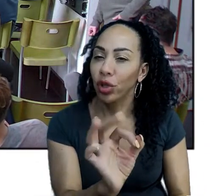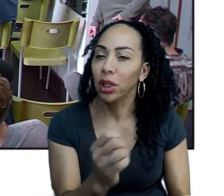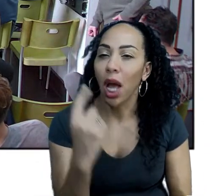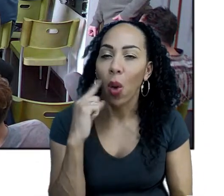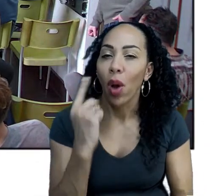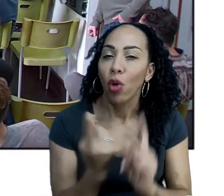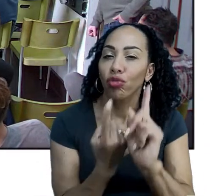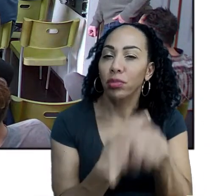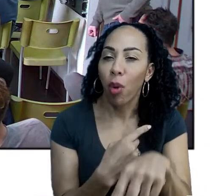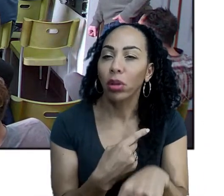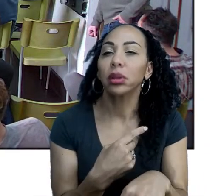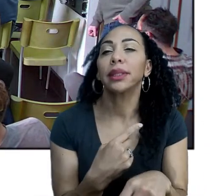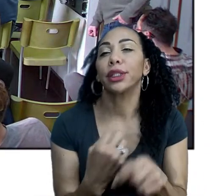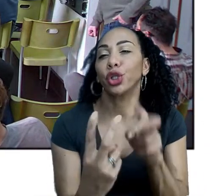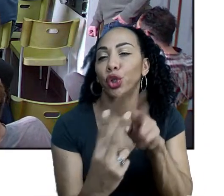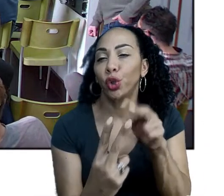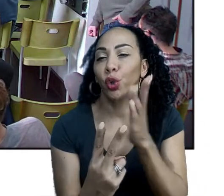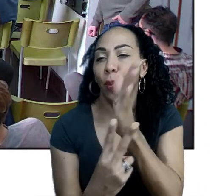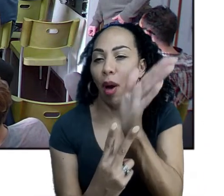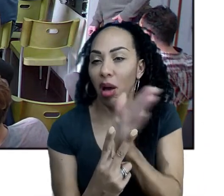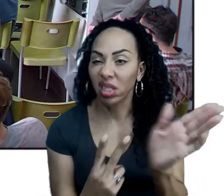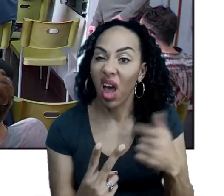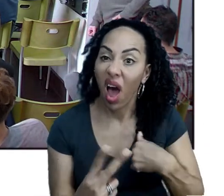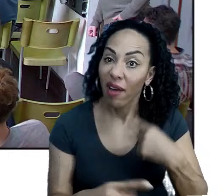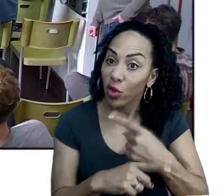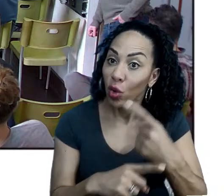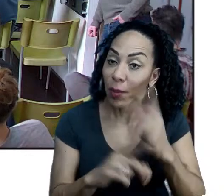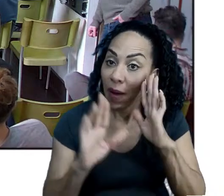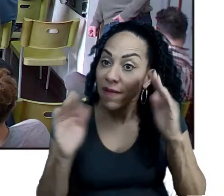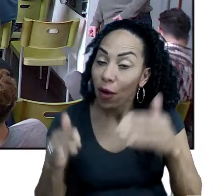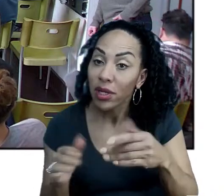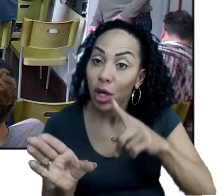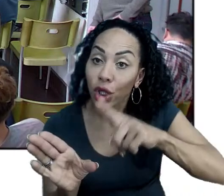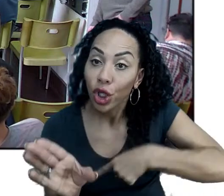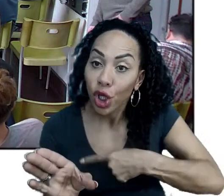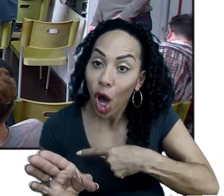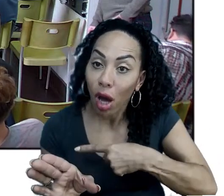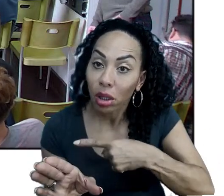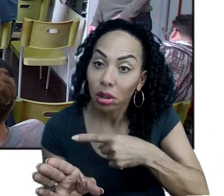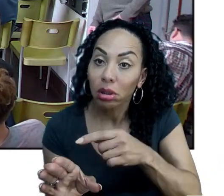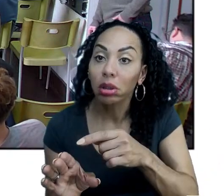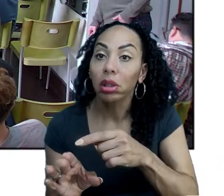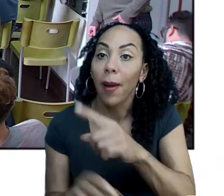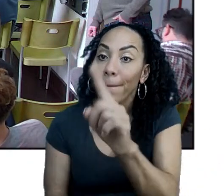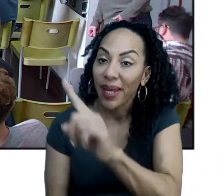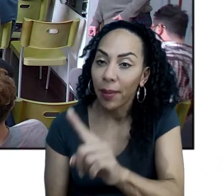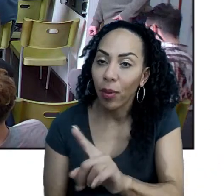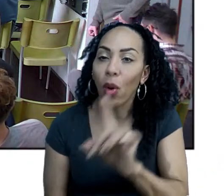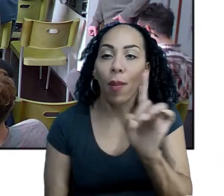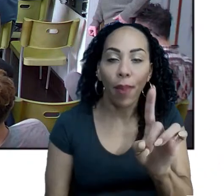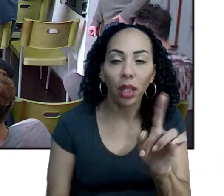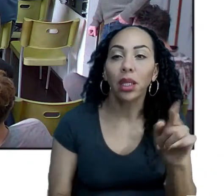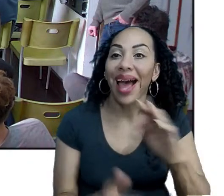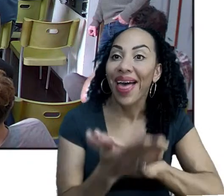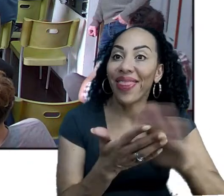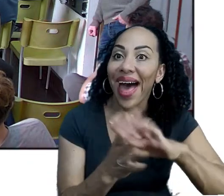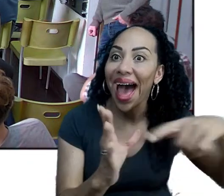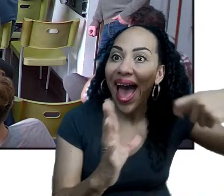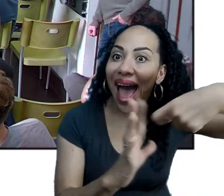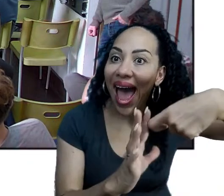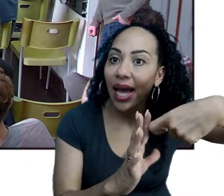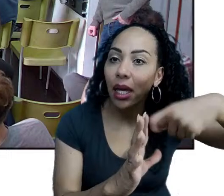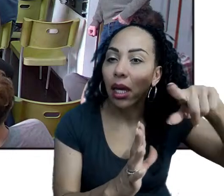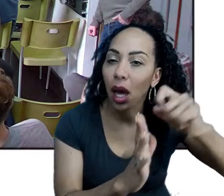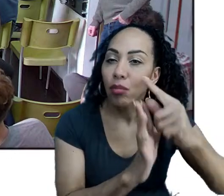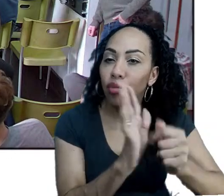parts, because obviously I've talked a lot about working with young people. The luxury of the hack project that we ran is that everyone knew what they were going in for